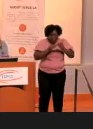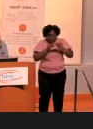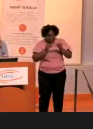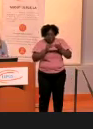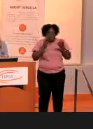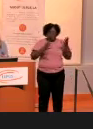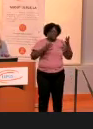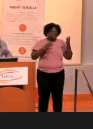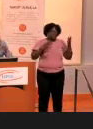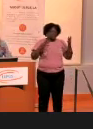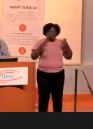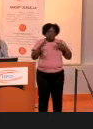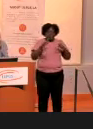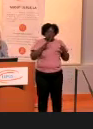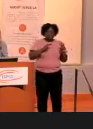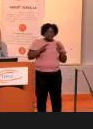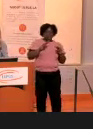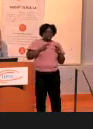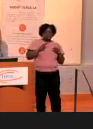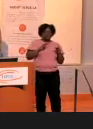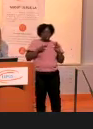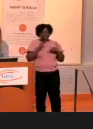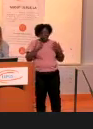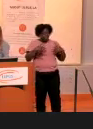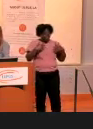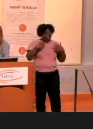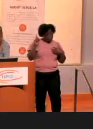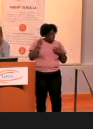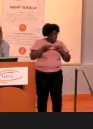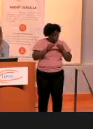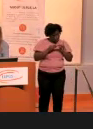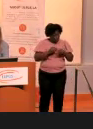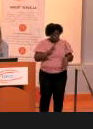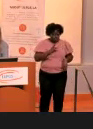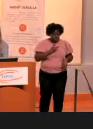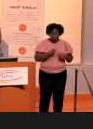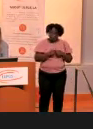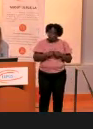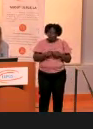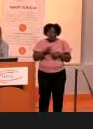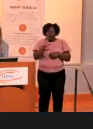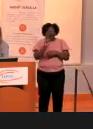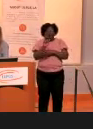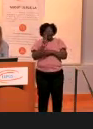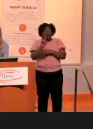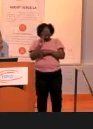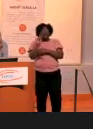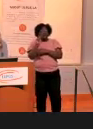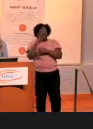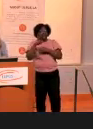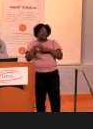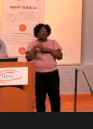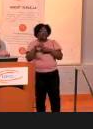it with a grain of salt, but they're really impressive numbers. So CAR T therapy, CD19 CAR T